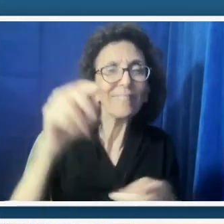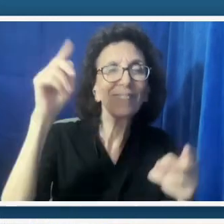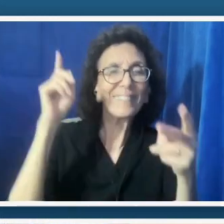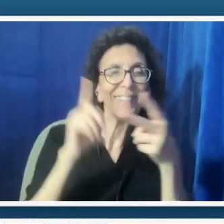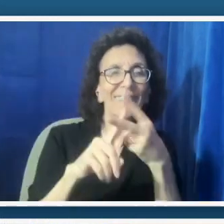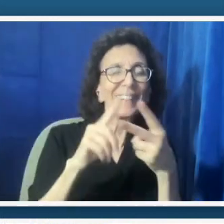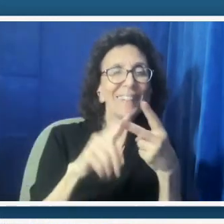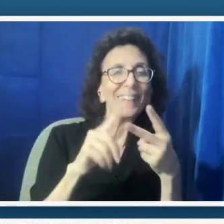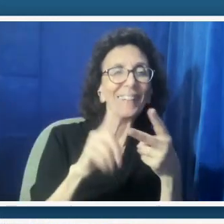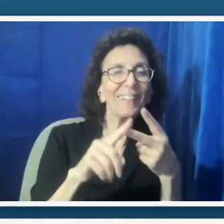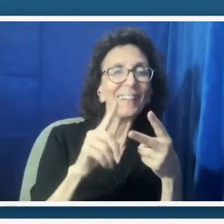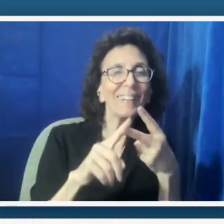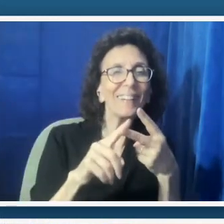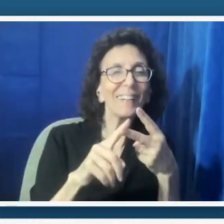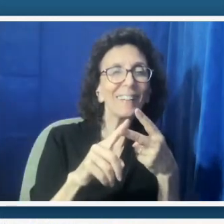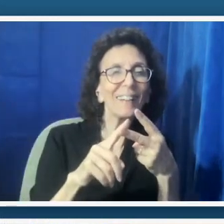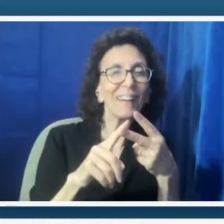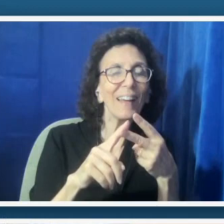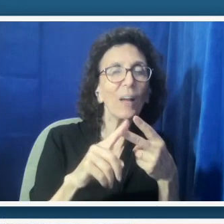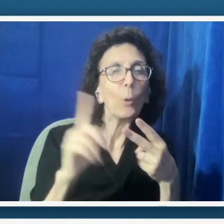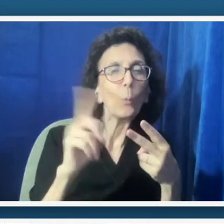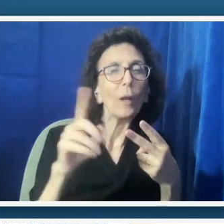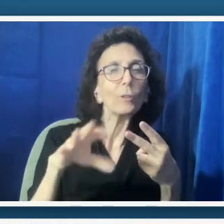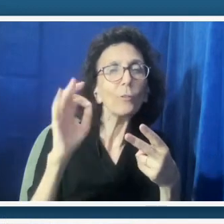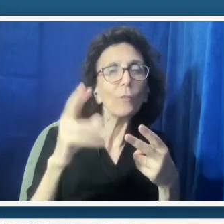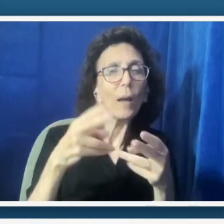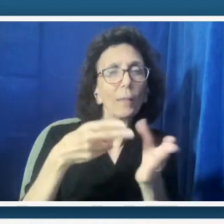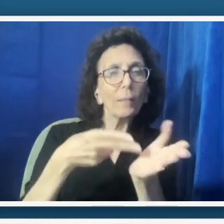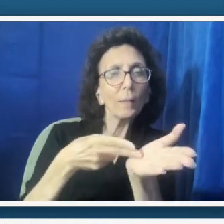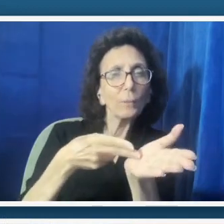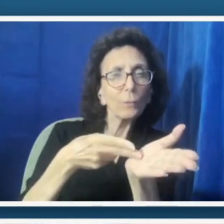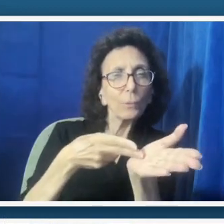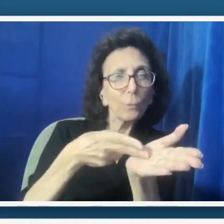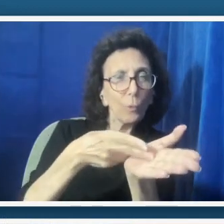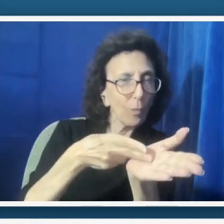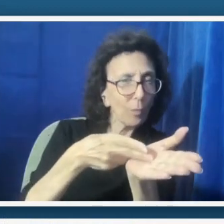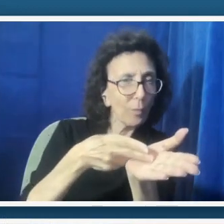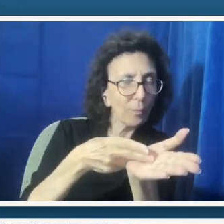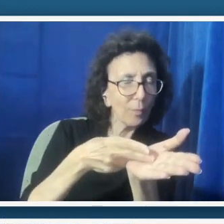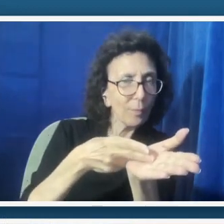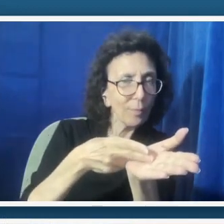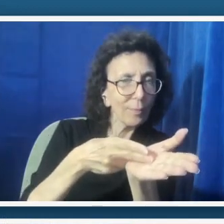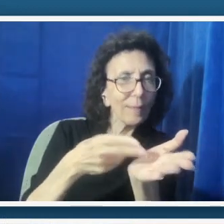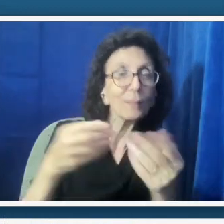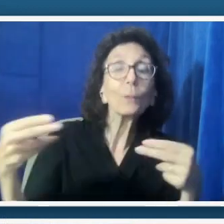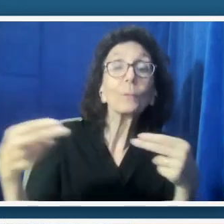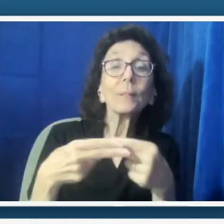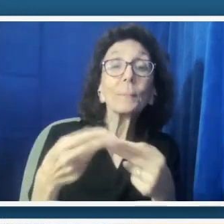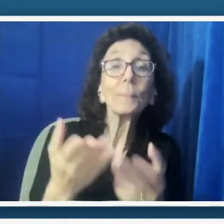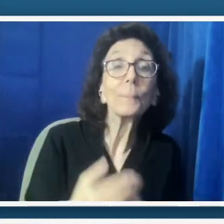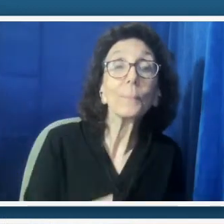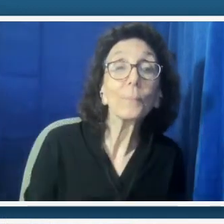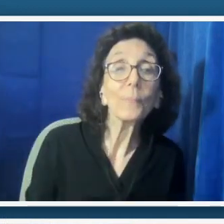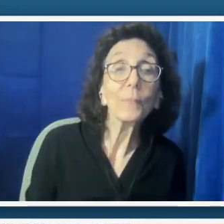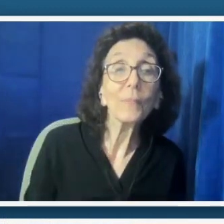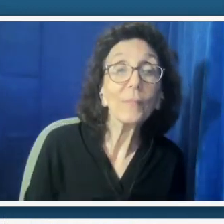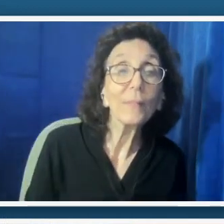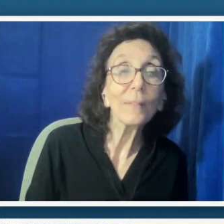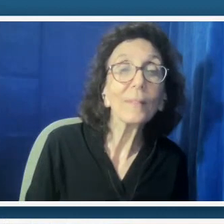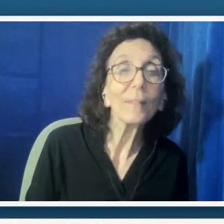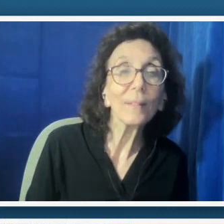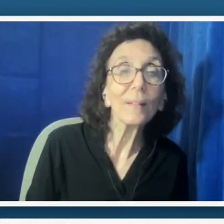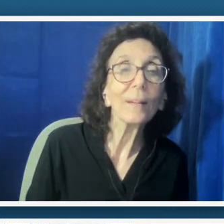advancement on the slide you'll see is, where do you find truth in this picture? So if we could advance the slide one more time, please. Thank